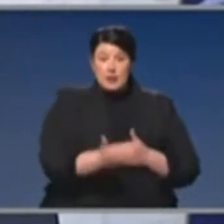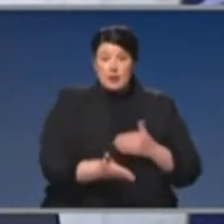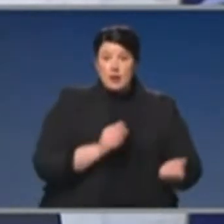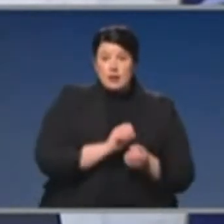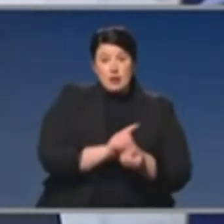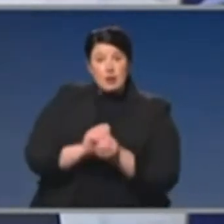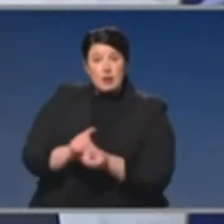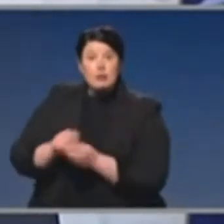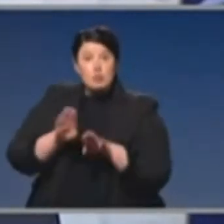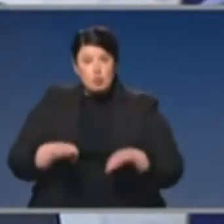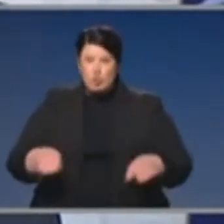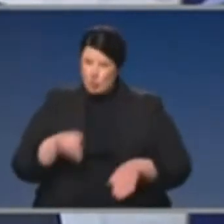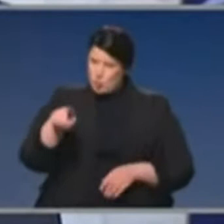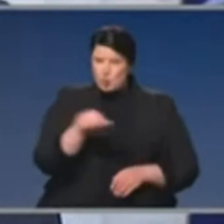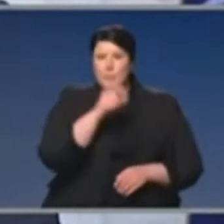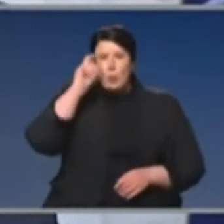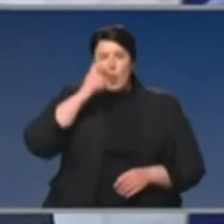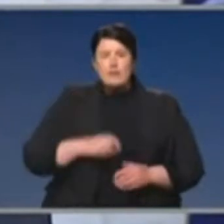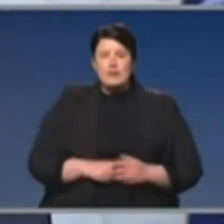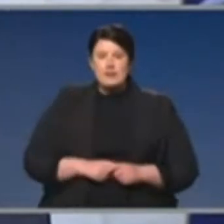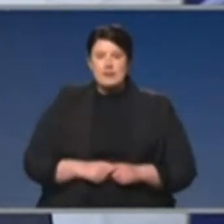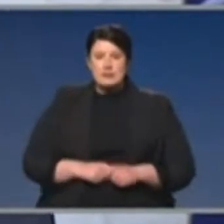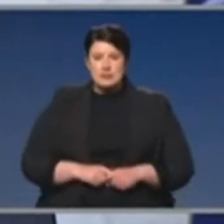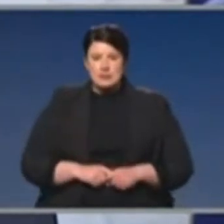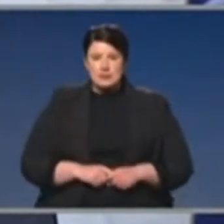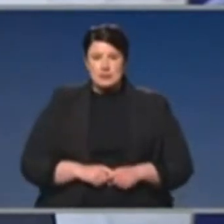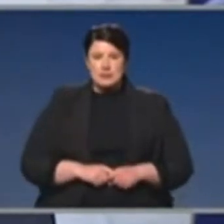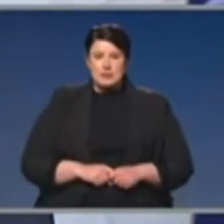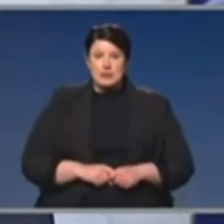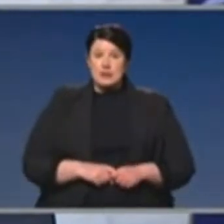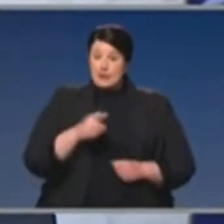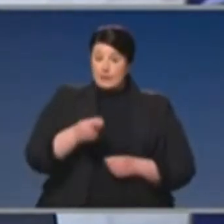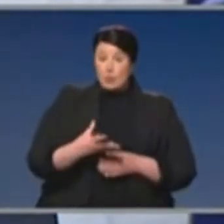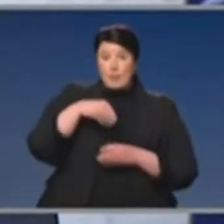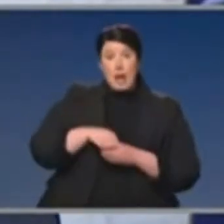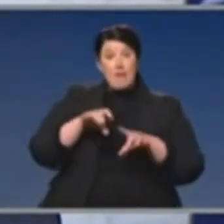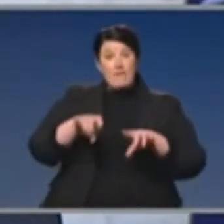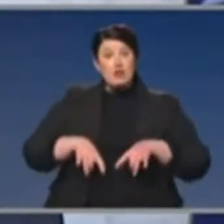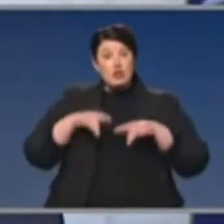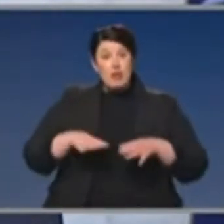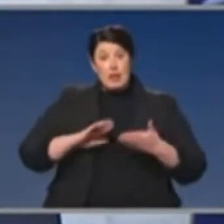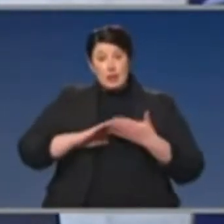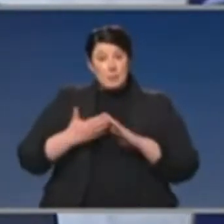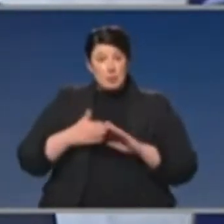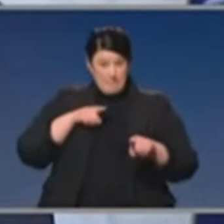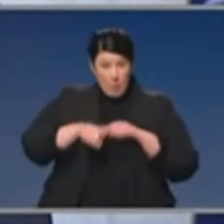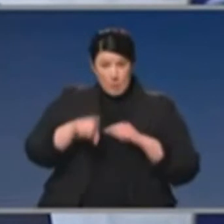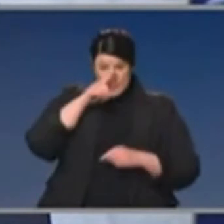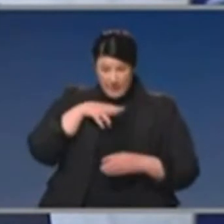should be worried about these powers as well. If you're part of the Australian community, the 99% of people that aren't involved in those